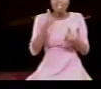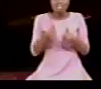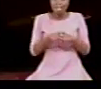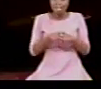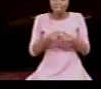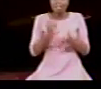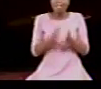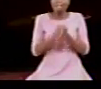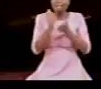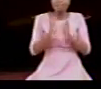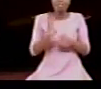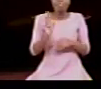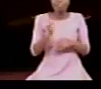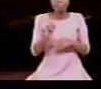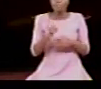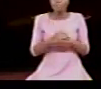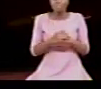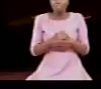giver. No,